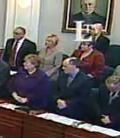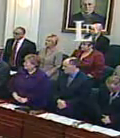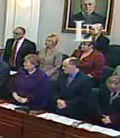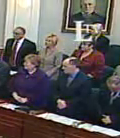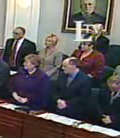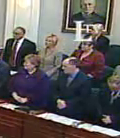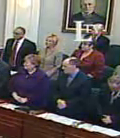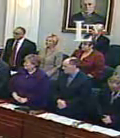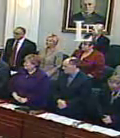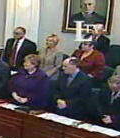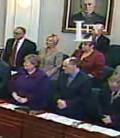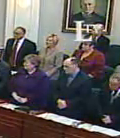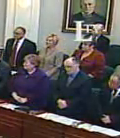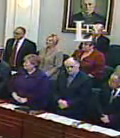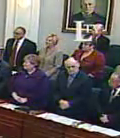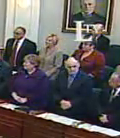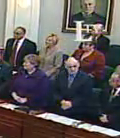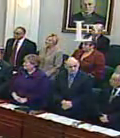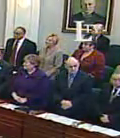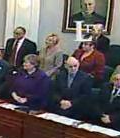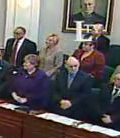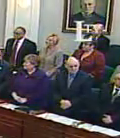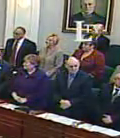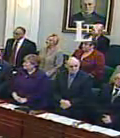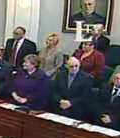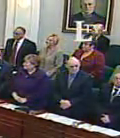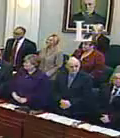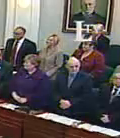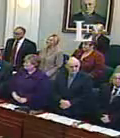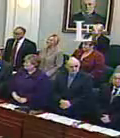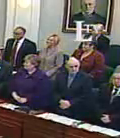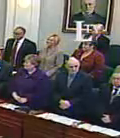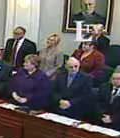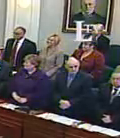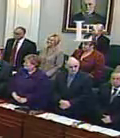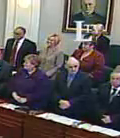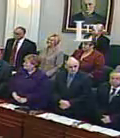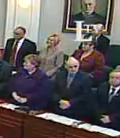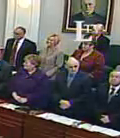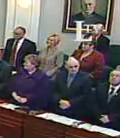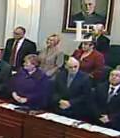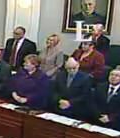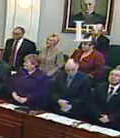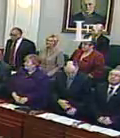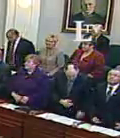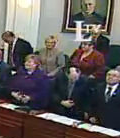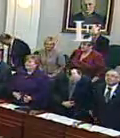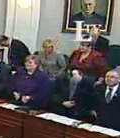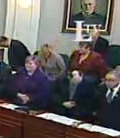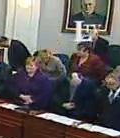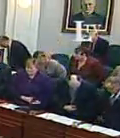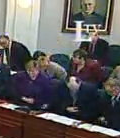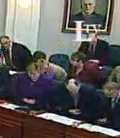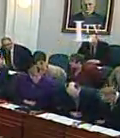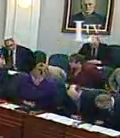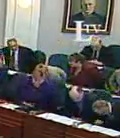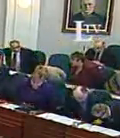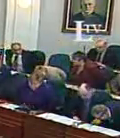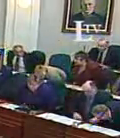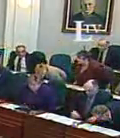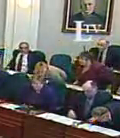the wish of her honor, the Lieutenant Governor, that the ladies and gentlemen be seated.